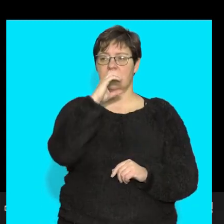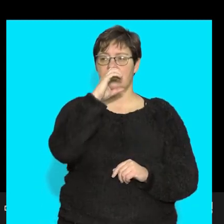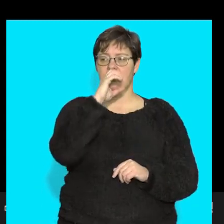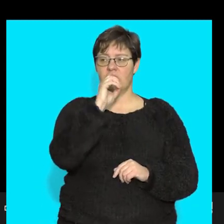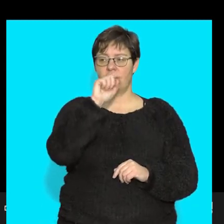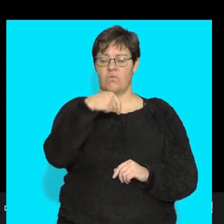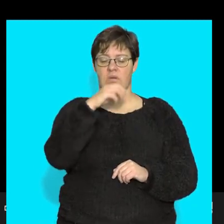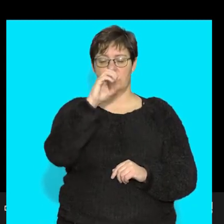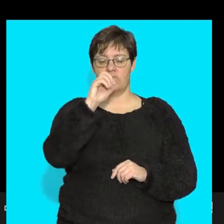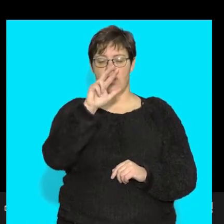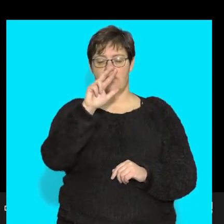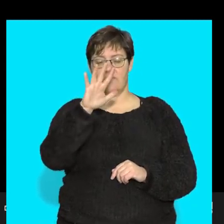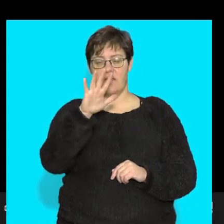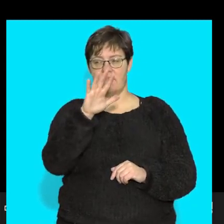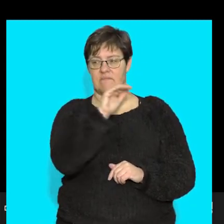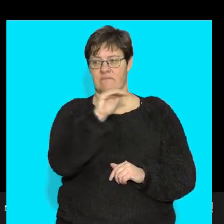0,085